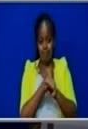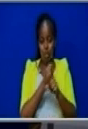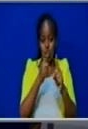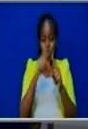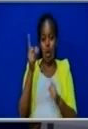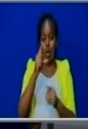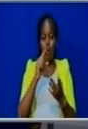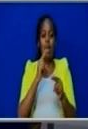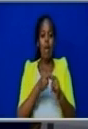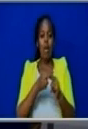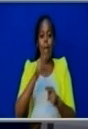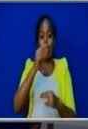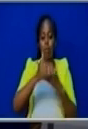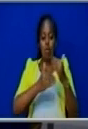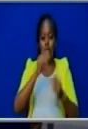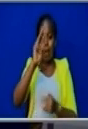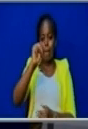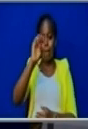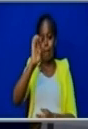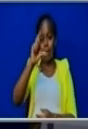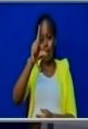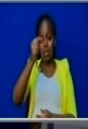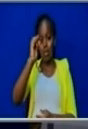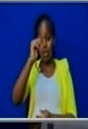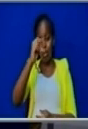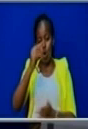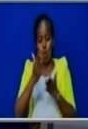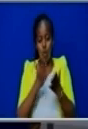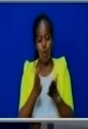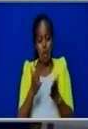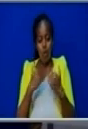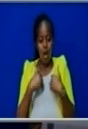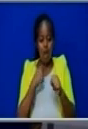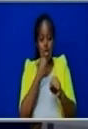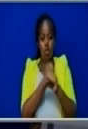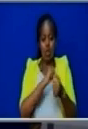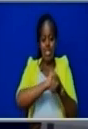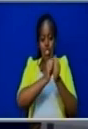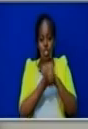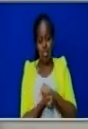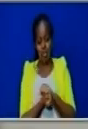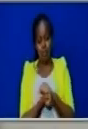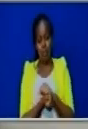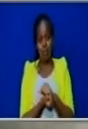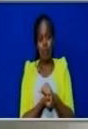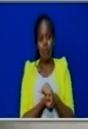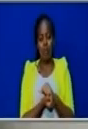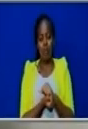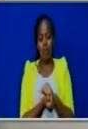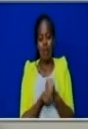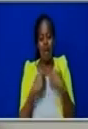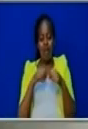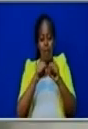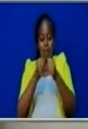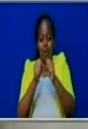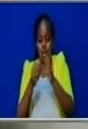it melting. Yes. Whereby the solid changes. There's breaking of the